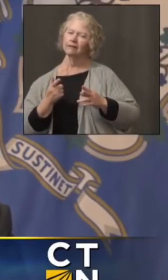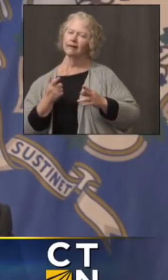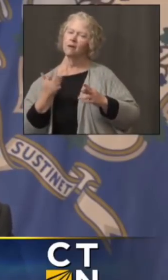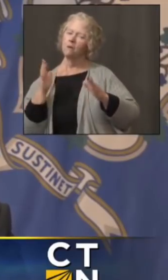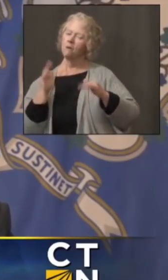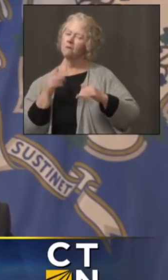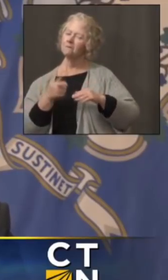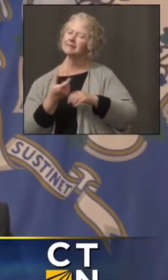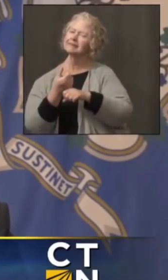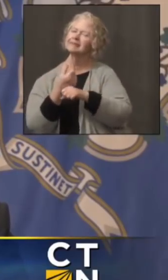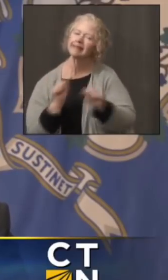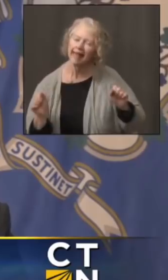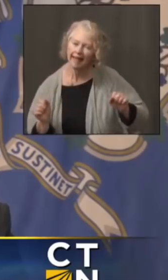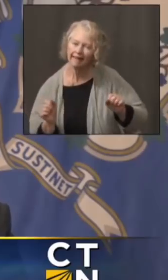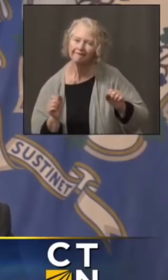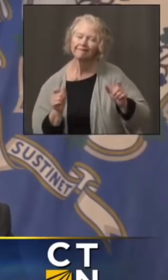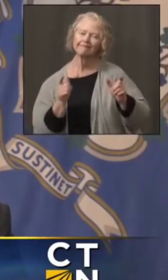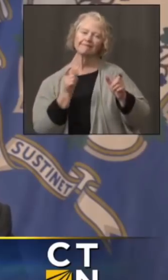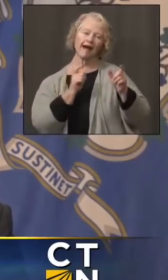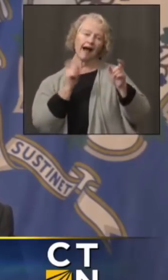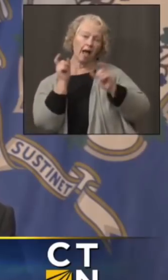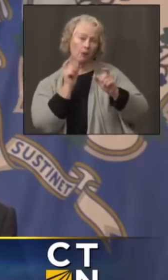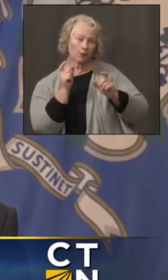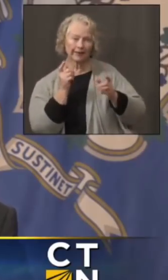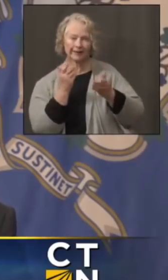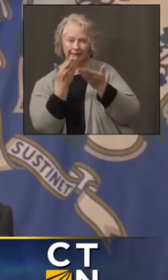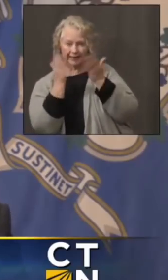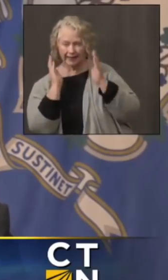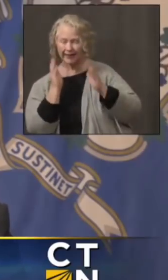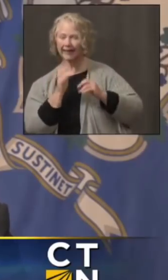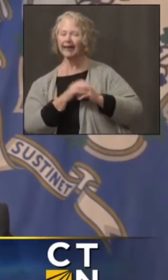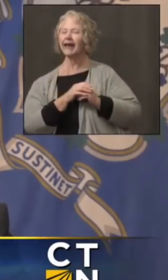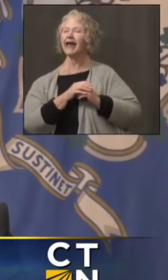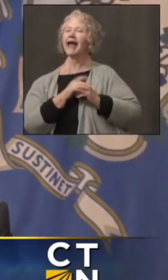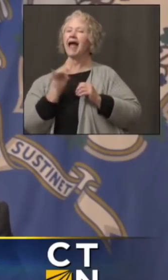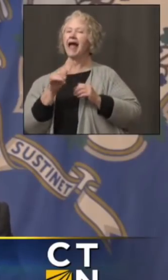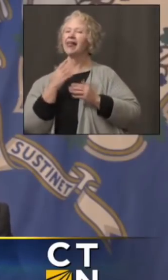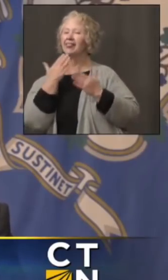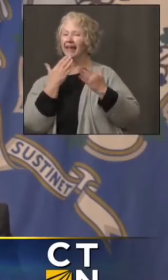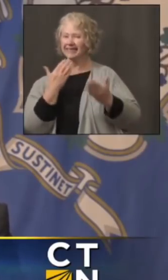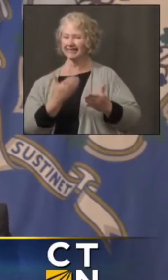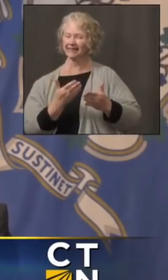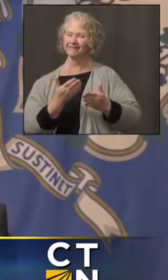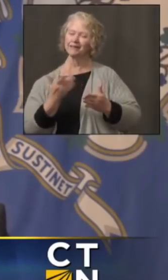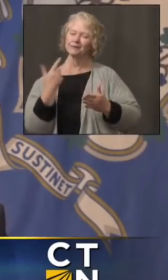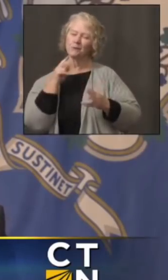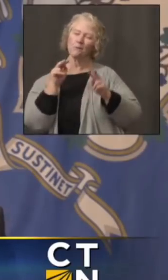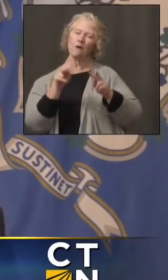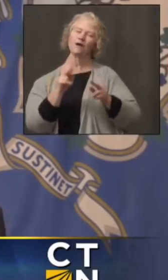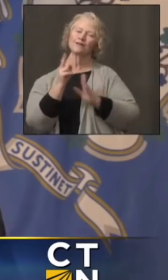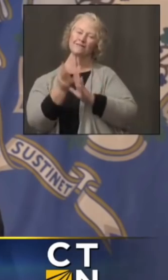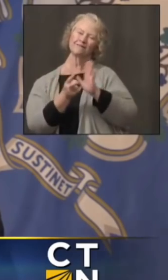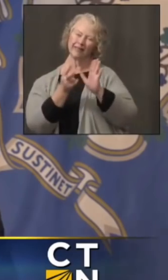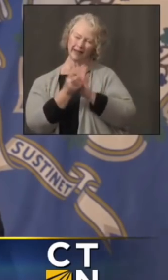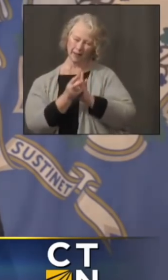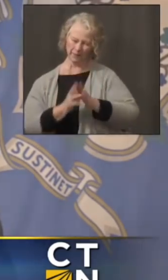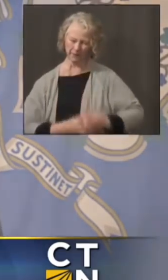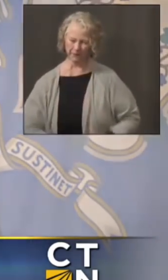Halloween coming, as well as Thanksgiving, and Max has got a small video just to say farewell and hang in there.